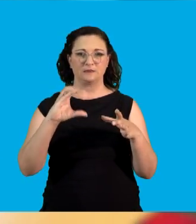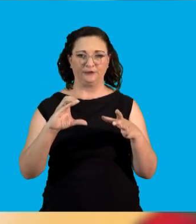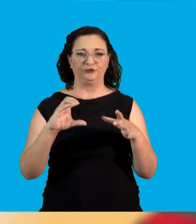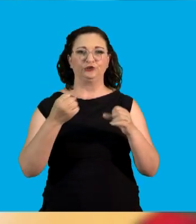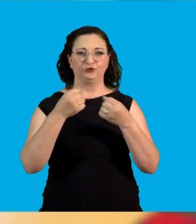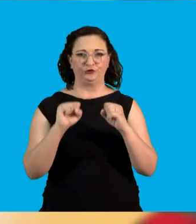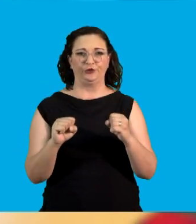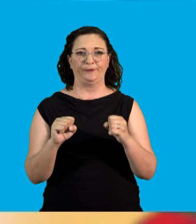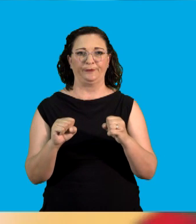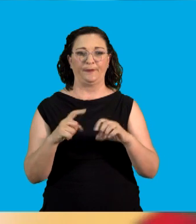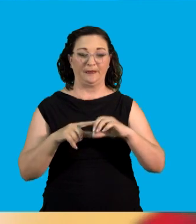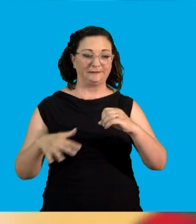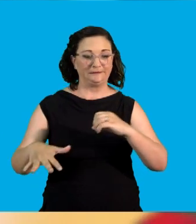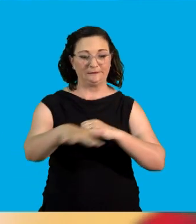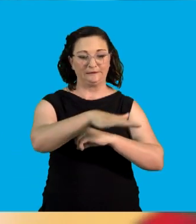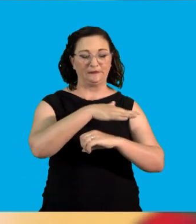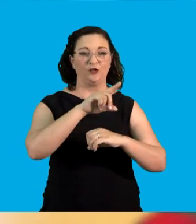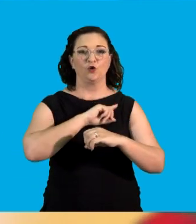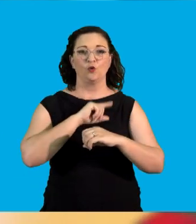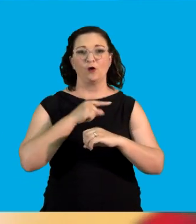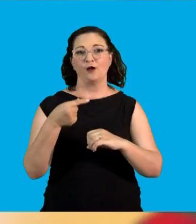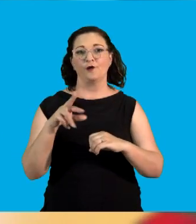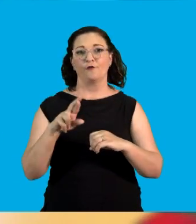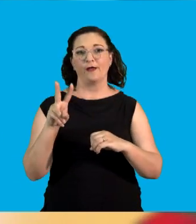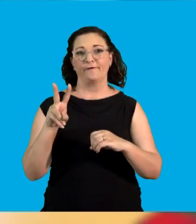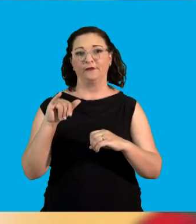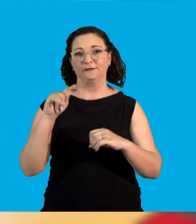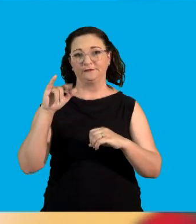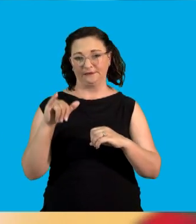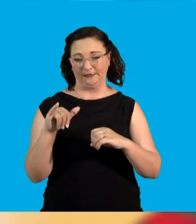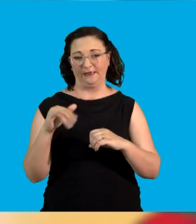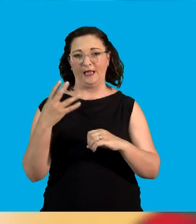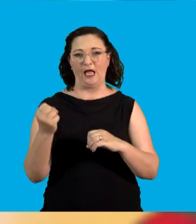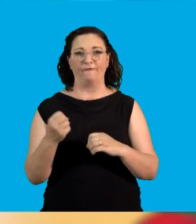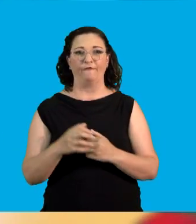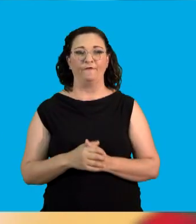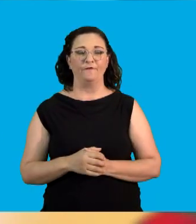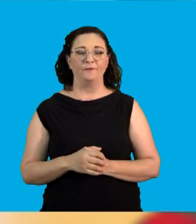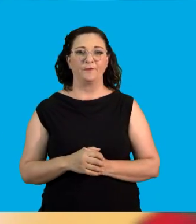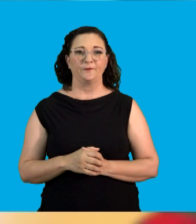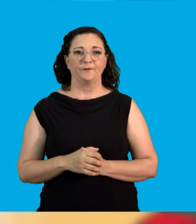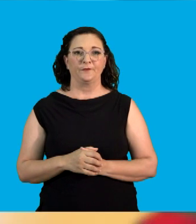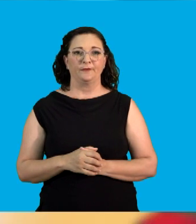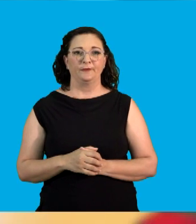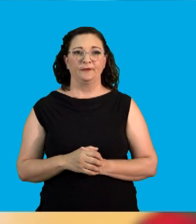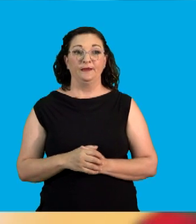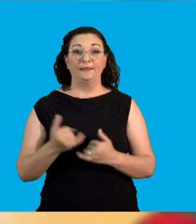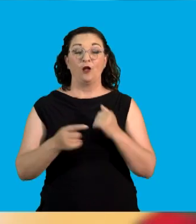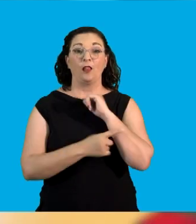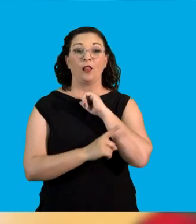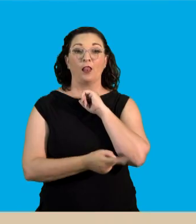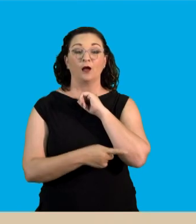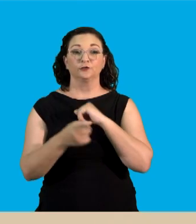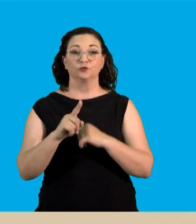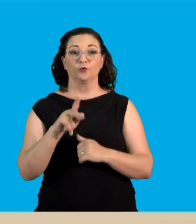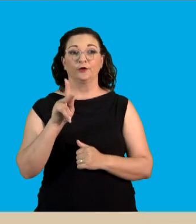objects that orbit around the sun, they're able to orbit because of the force of gravity. Now let us look at the last concept, which